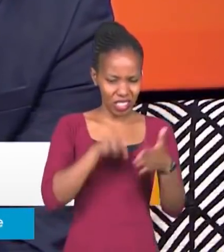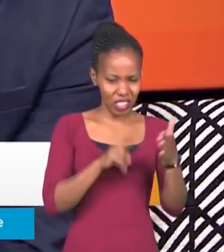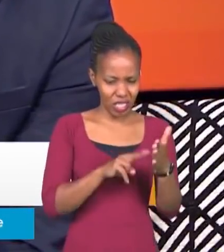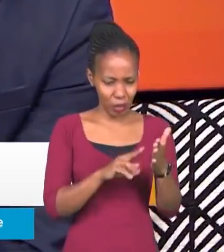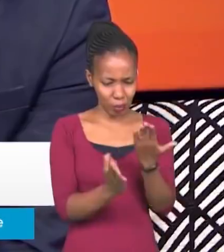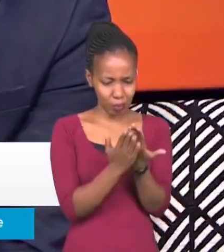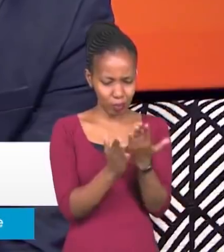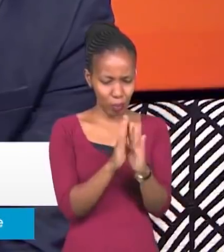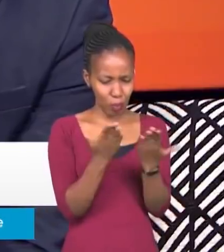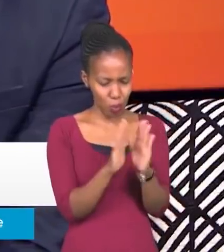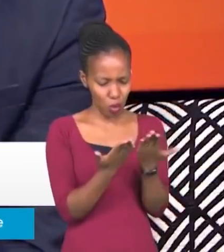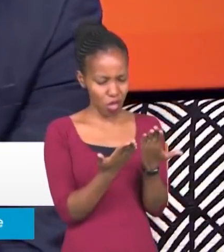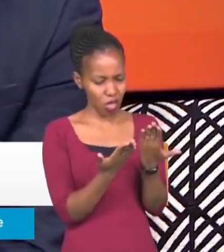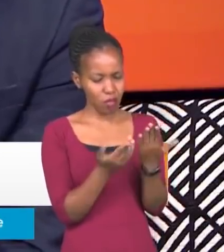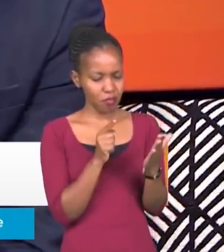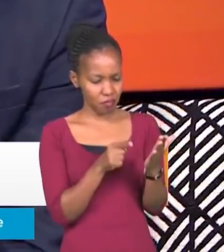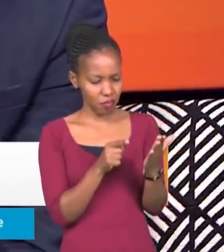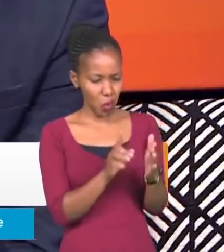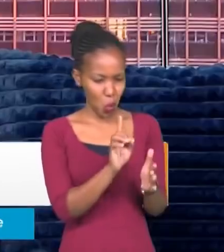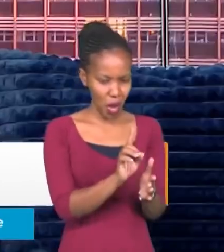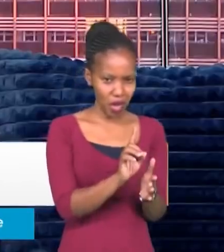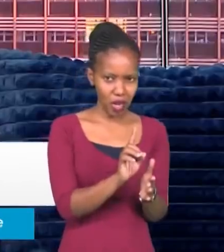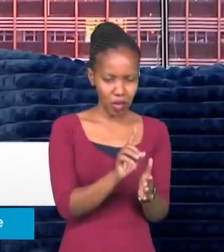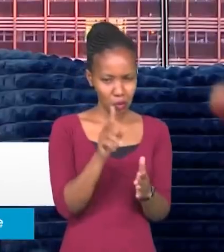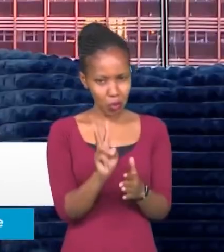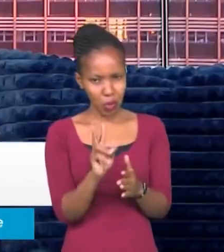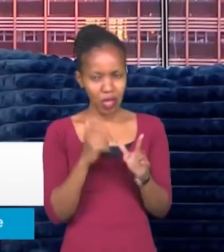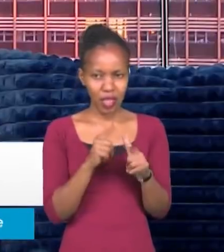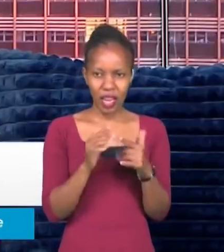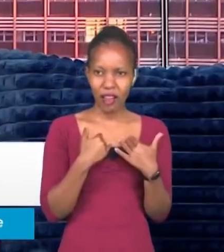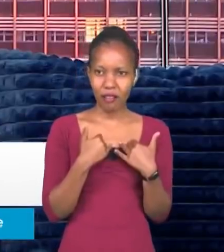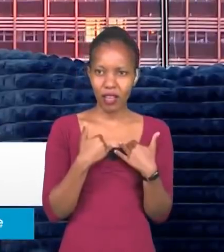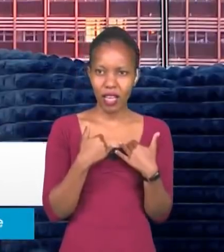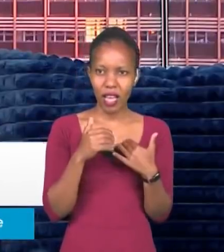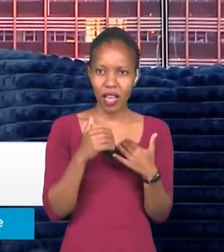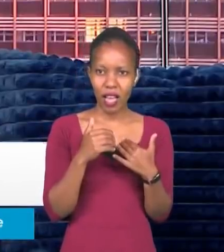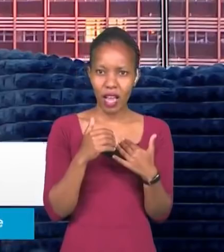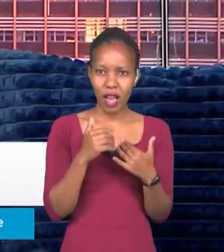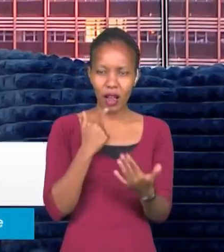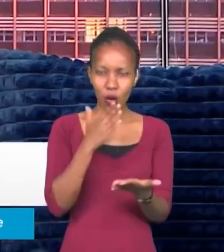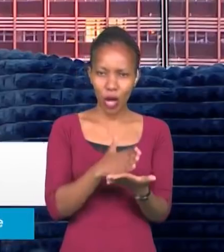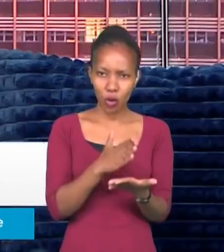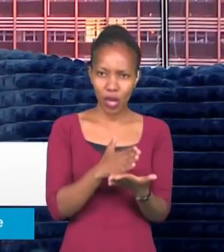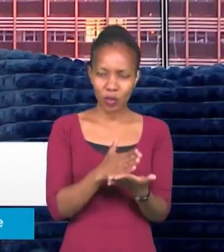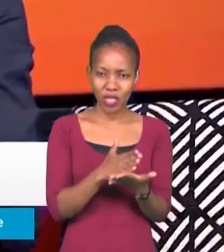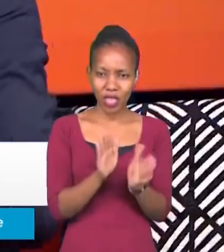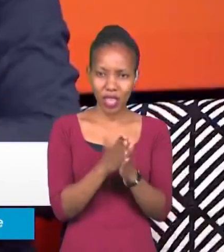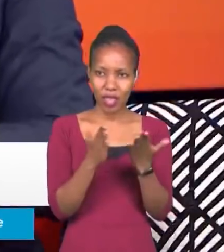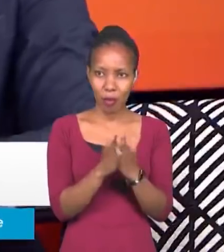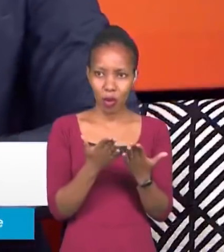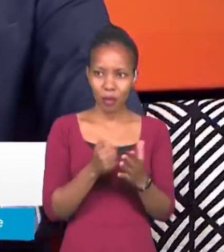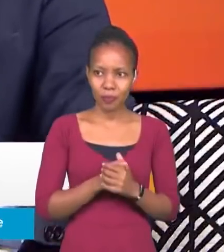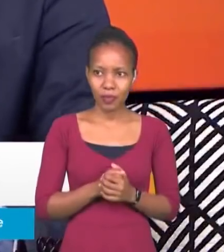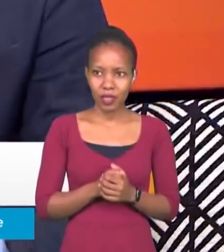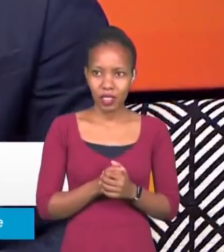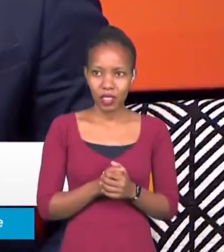there. Now, okay, interest, page one, page two. Then there's this, isn't it acknowledgement or something? It's kind of written in